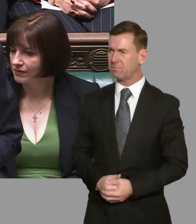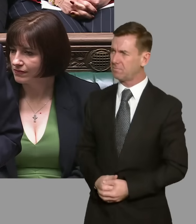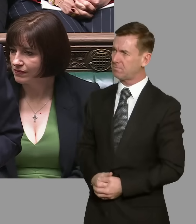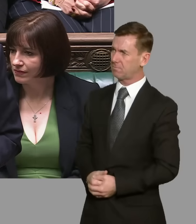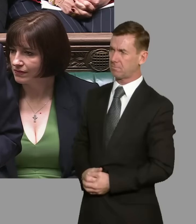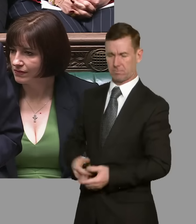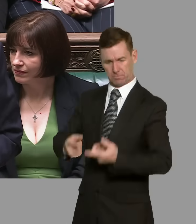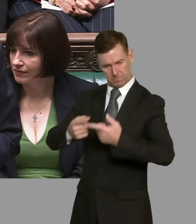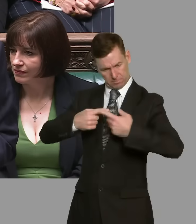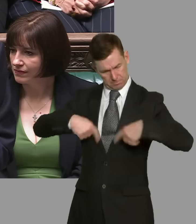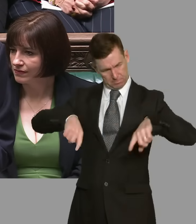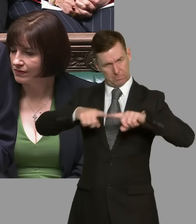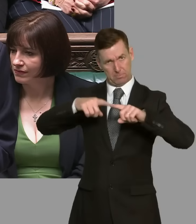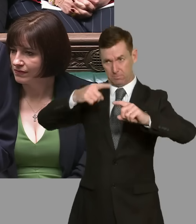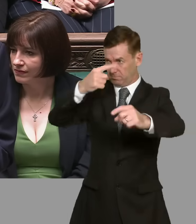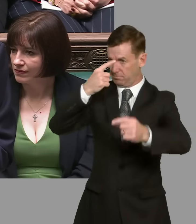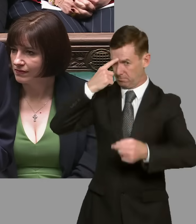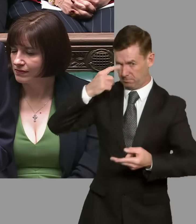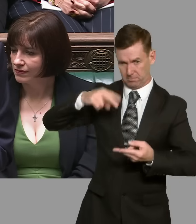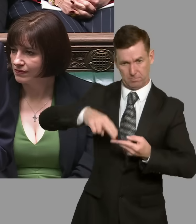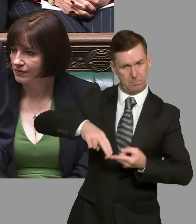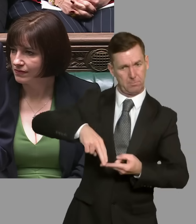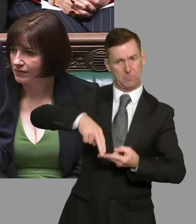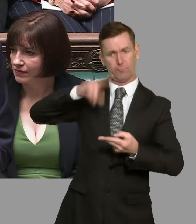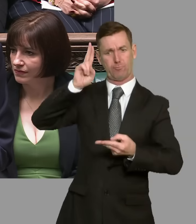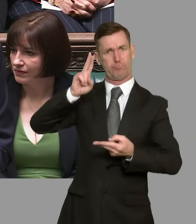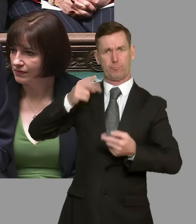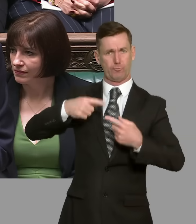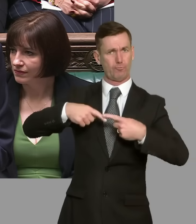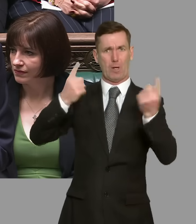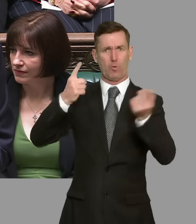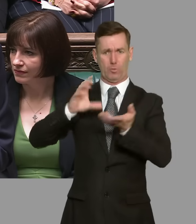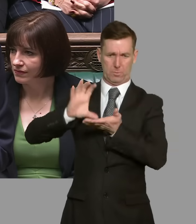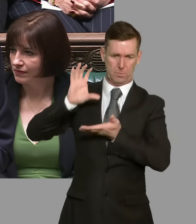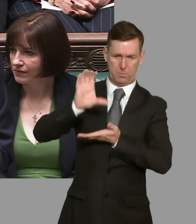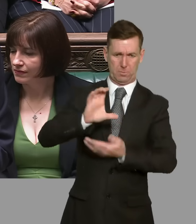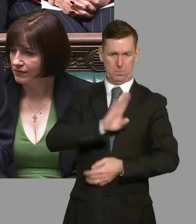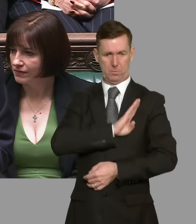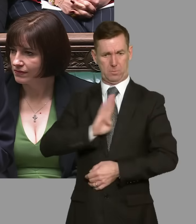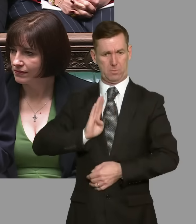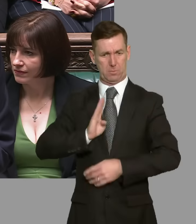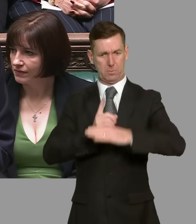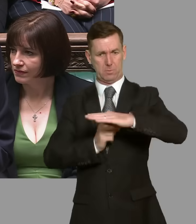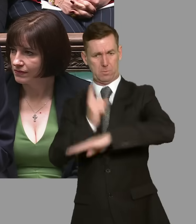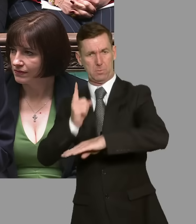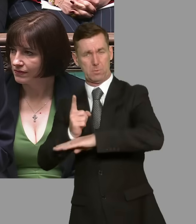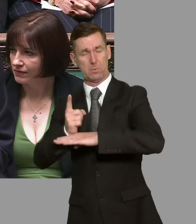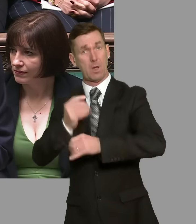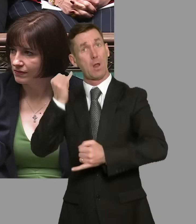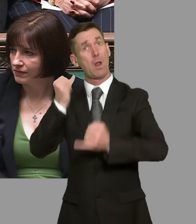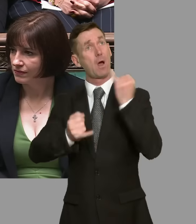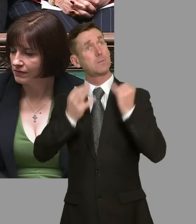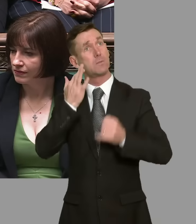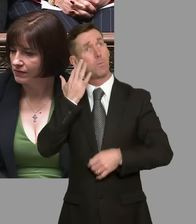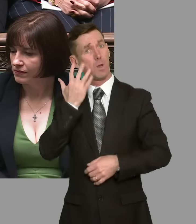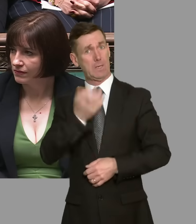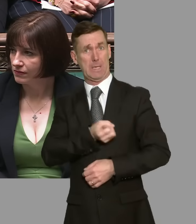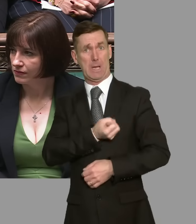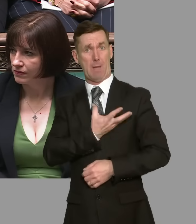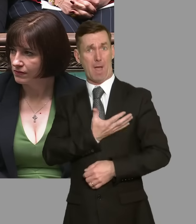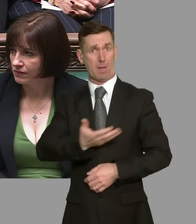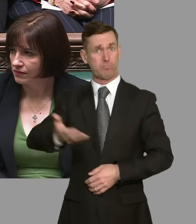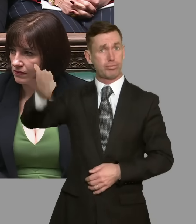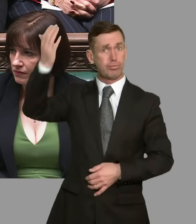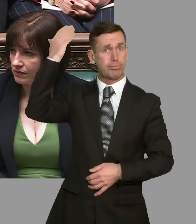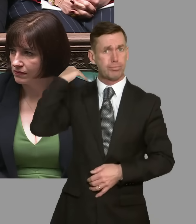Labour government. We are doing that because of the decisions we took at the budget in relation to the money that's available. He wants more